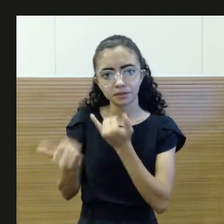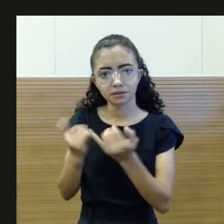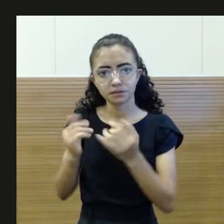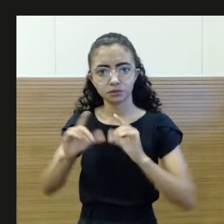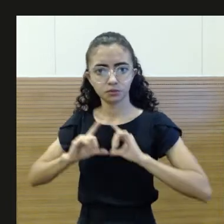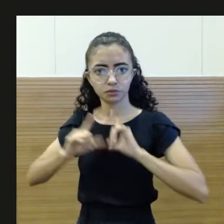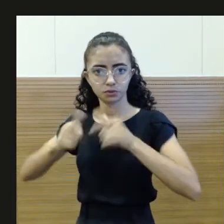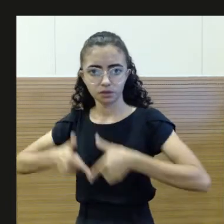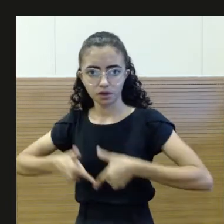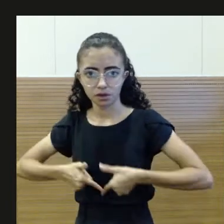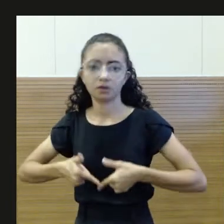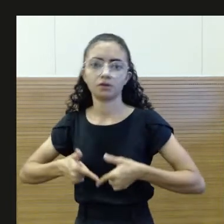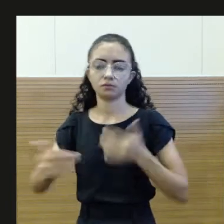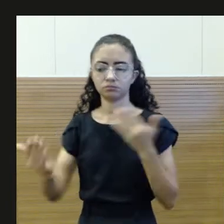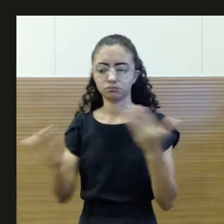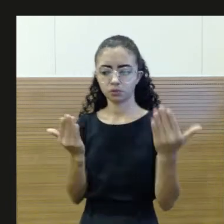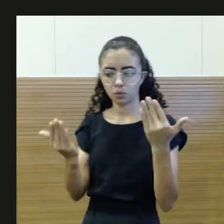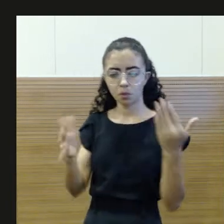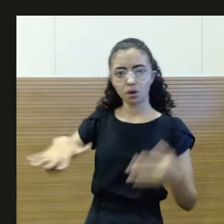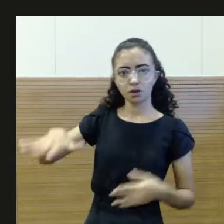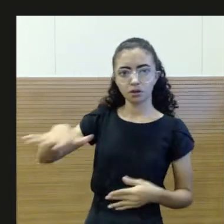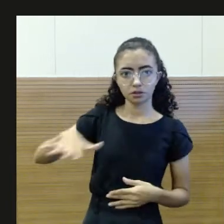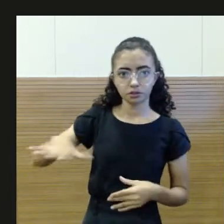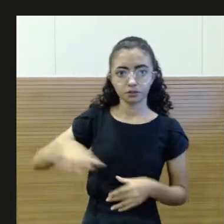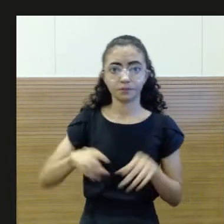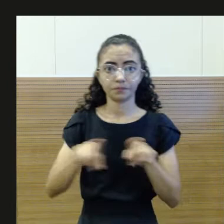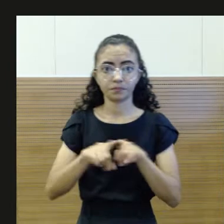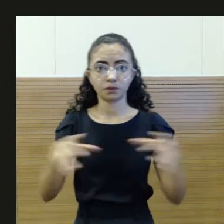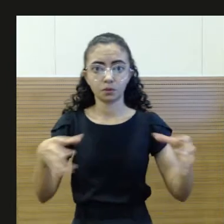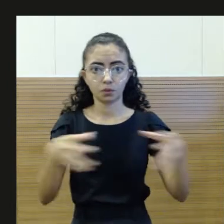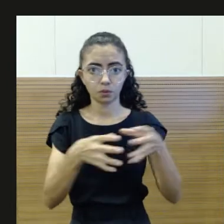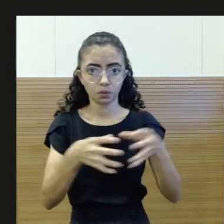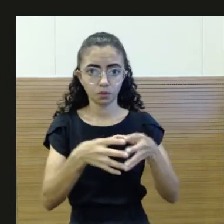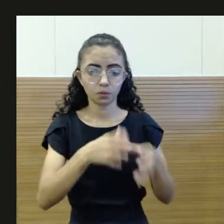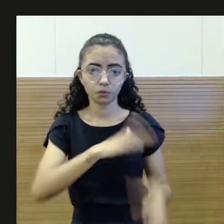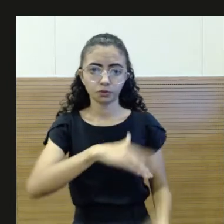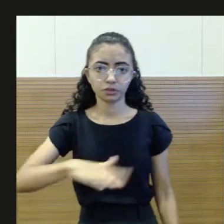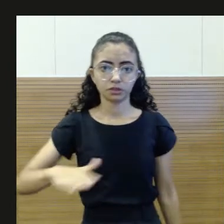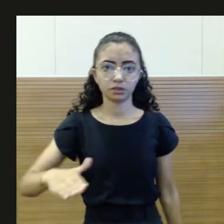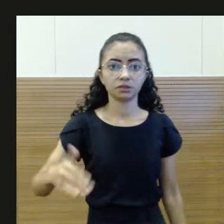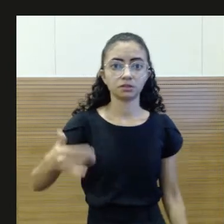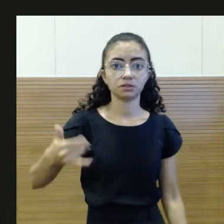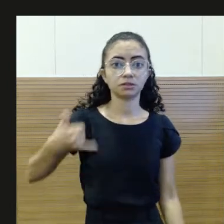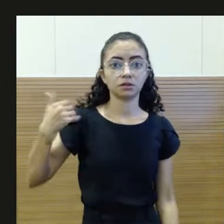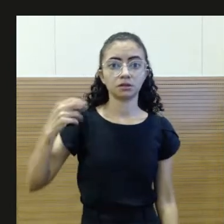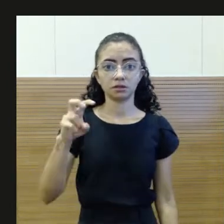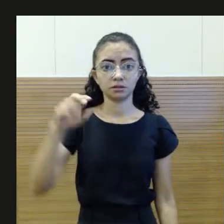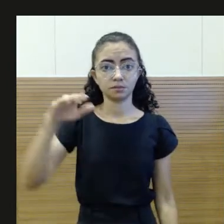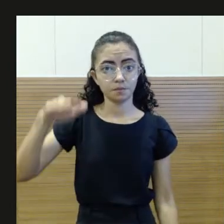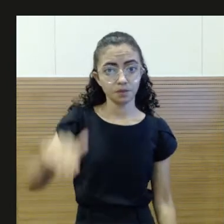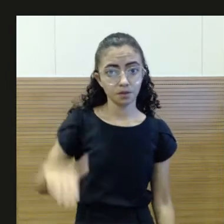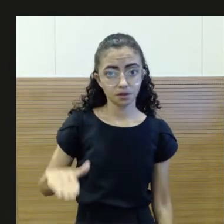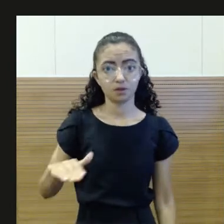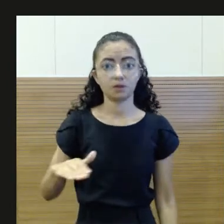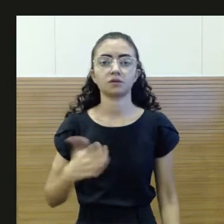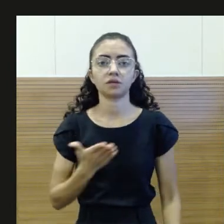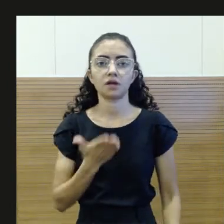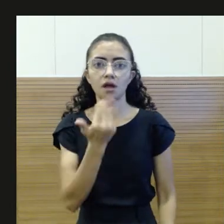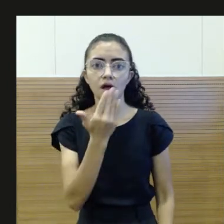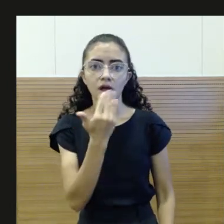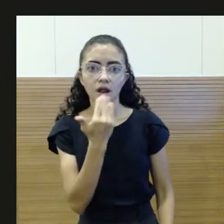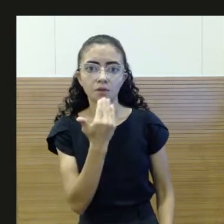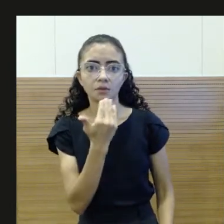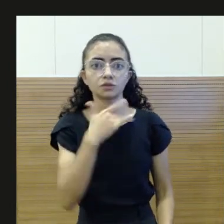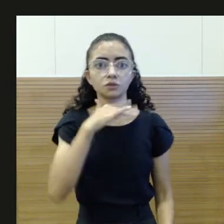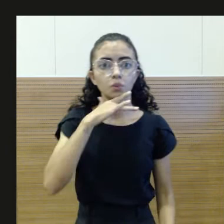And in terms of the malnutrition in Argentina, especially in terms of obesity,